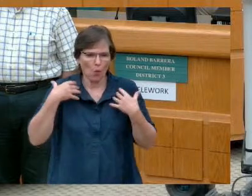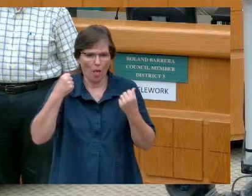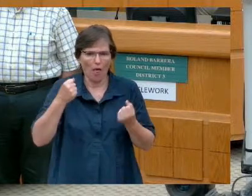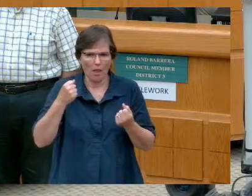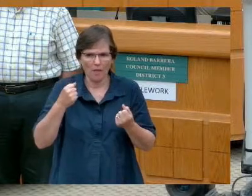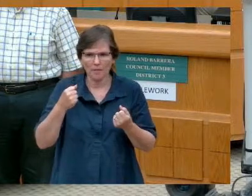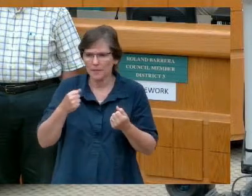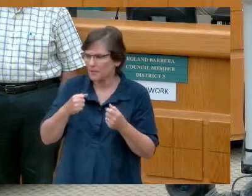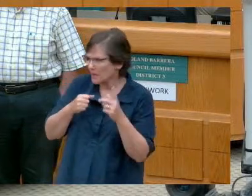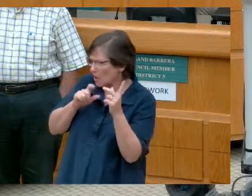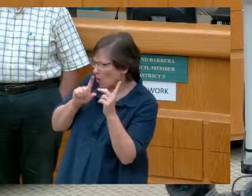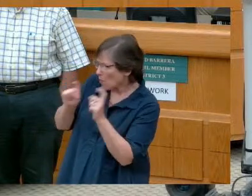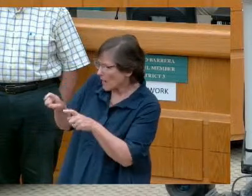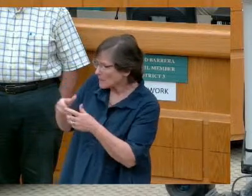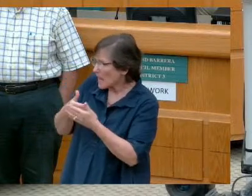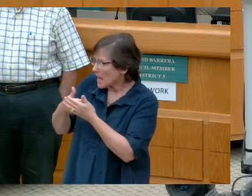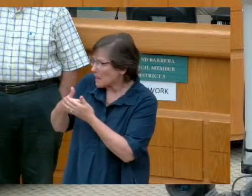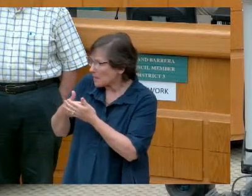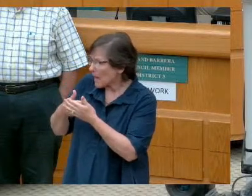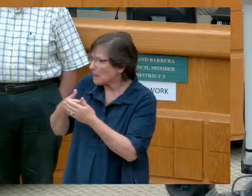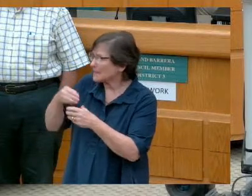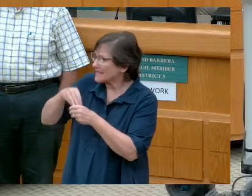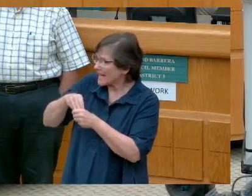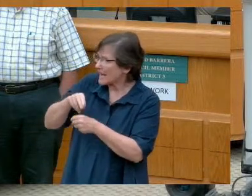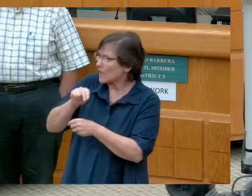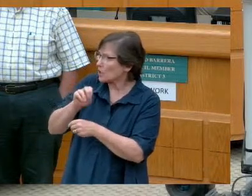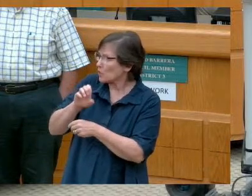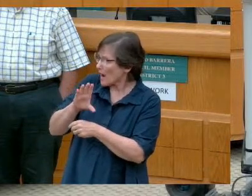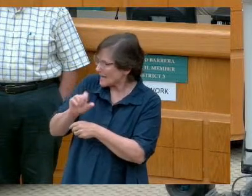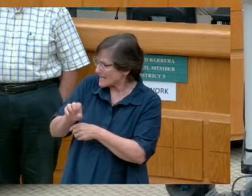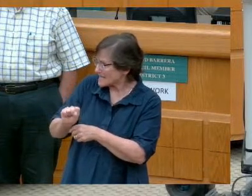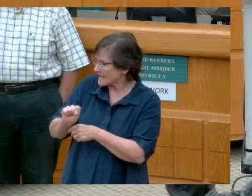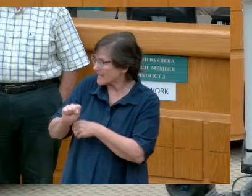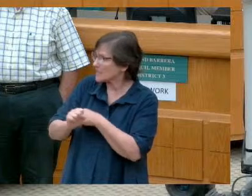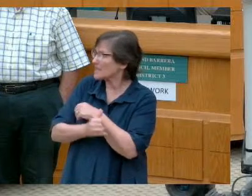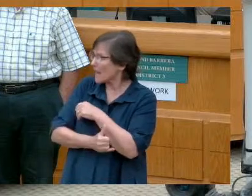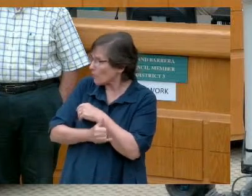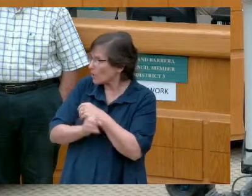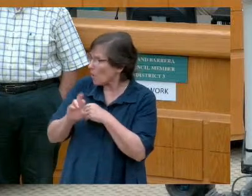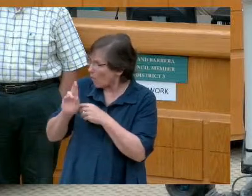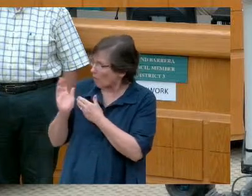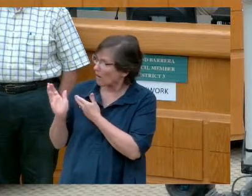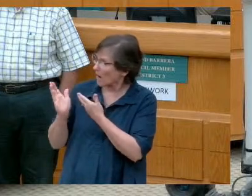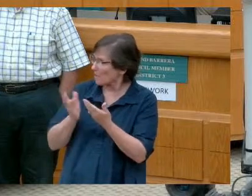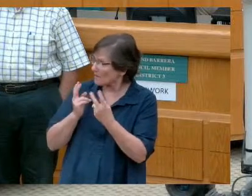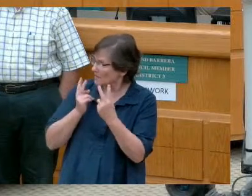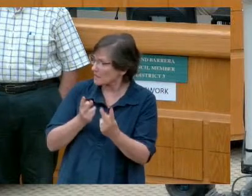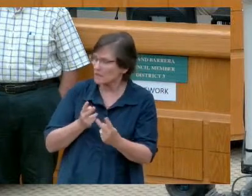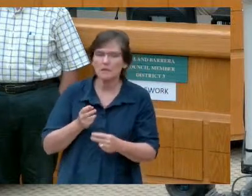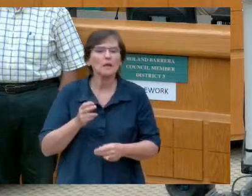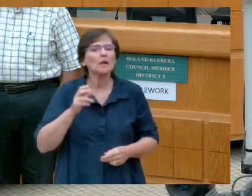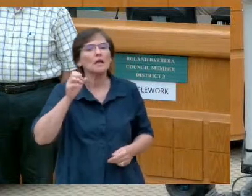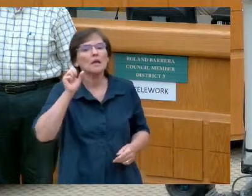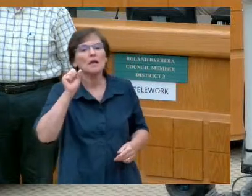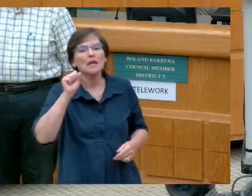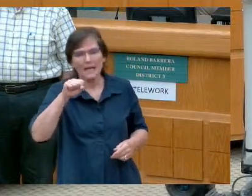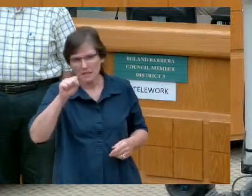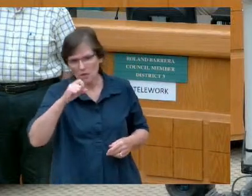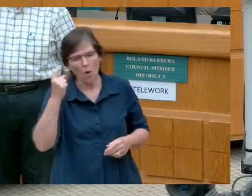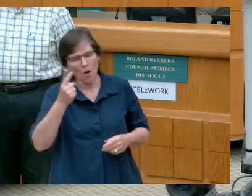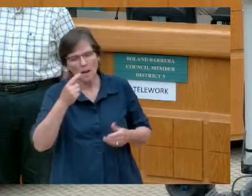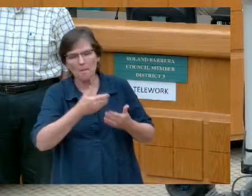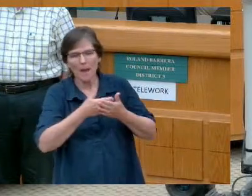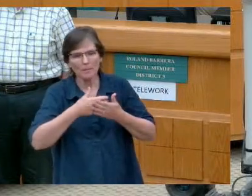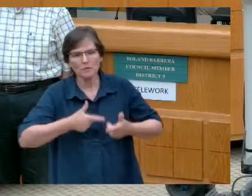area, or are these babies being brought in from other cities? These are just our babies. They have Nueces County addresses. These are only our babies.